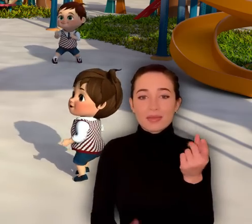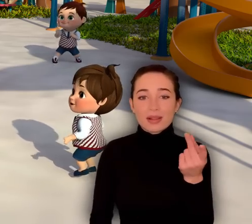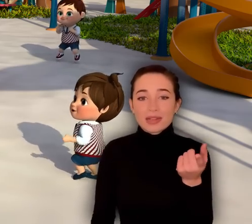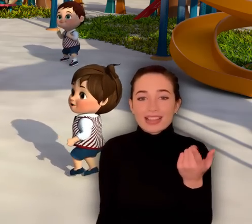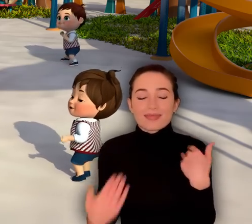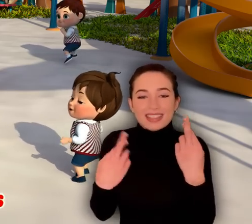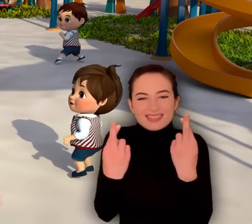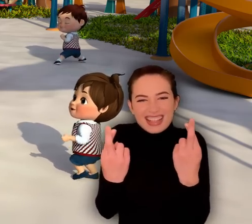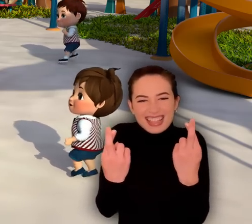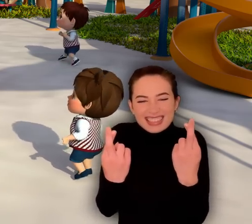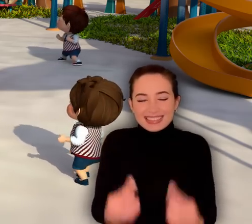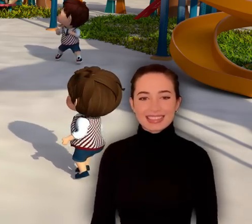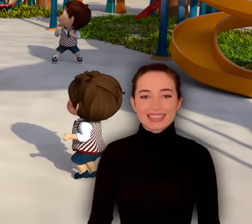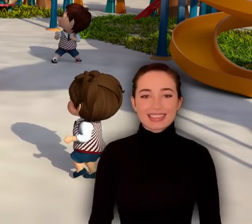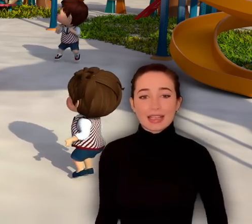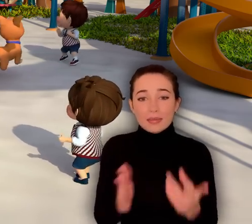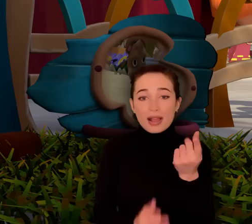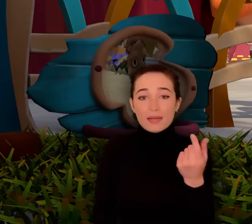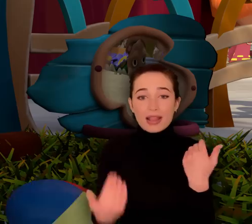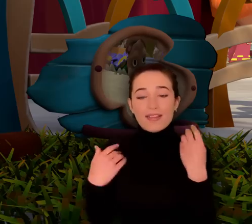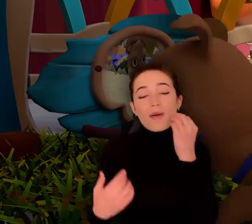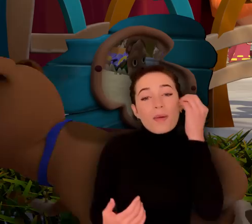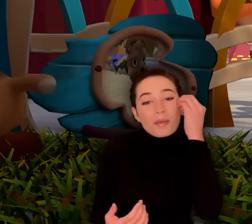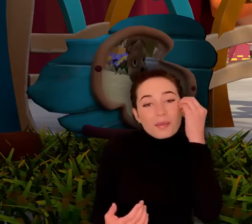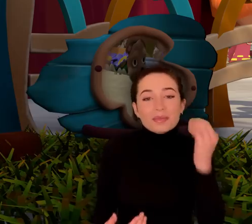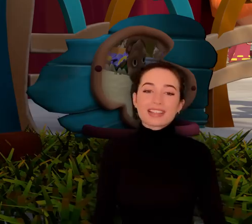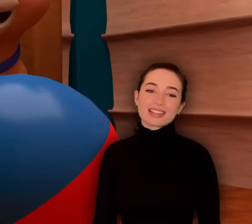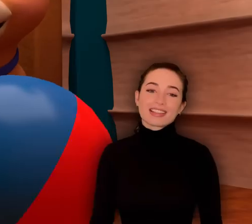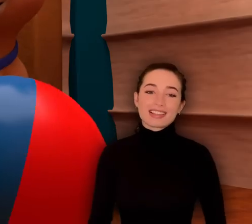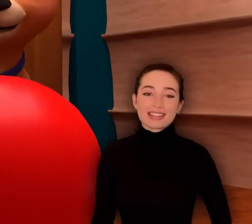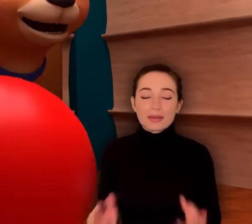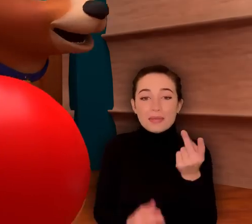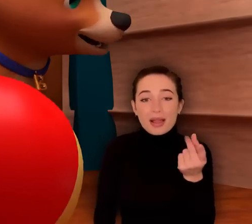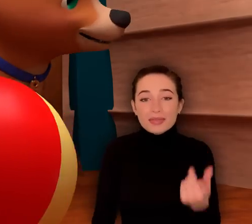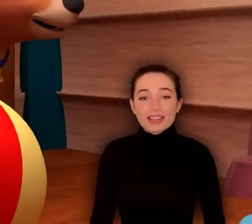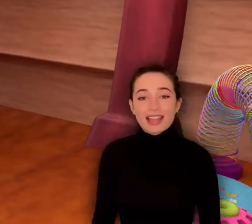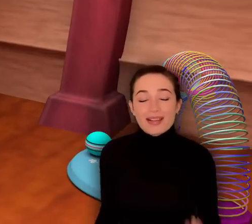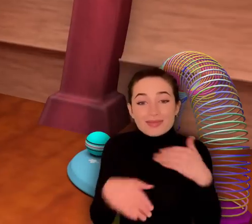this little puppy had best friends this little puppy had a home